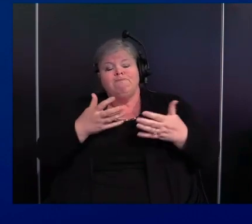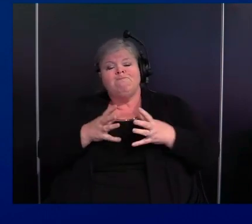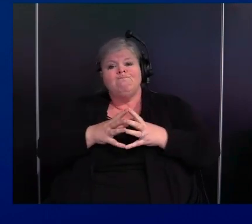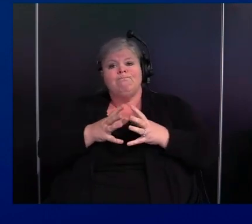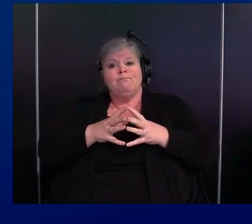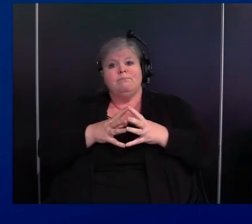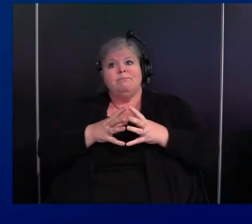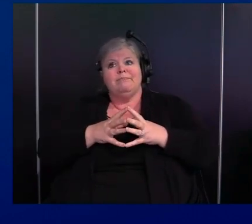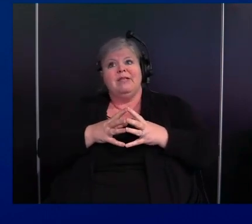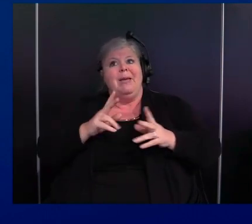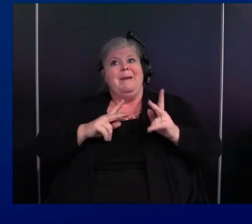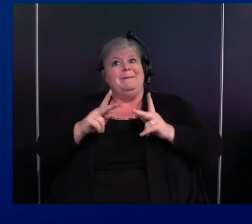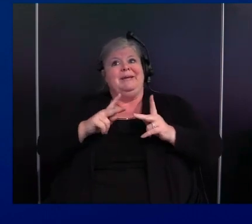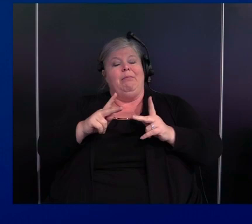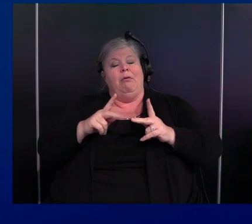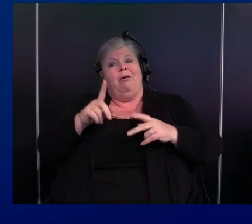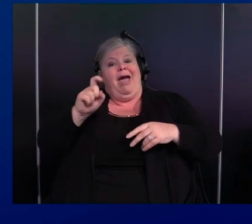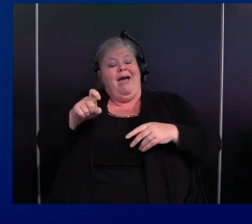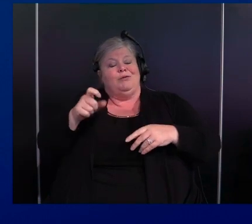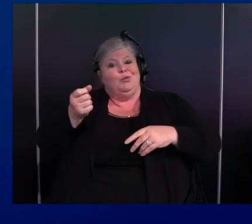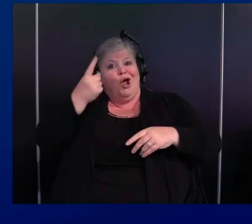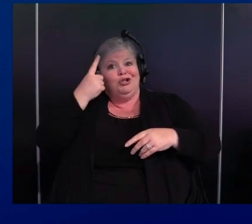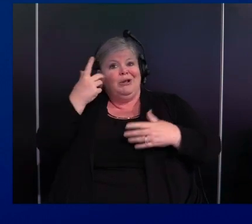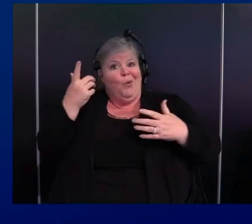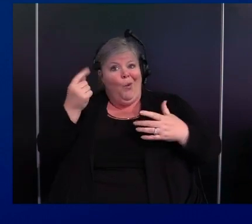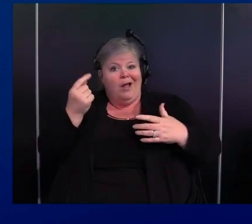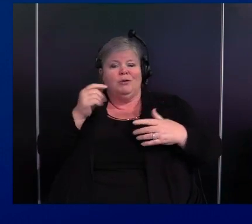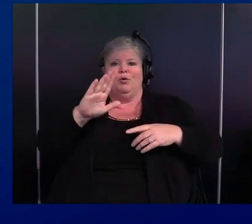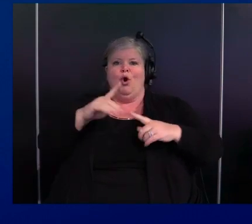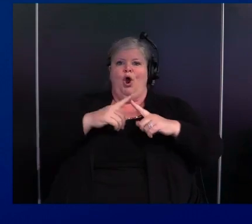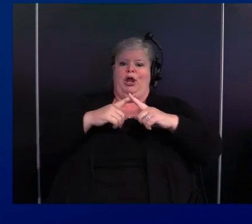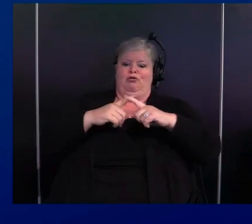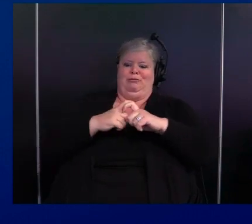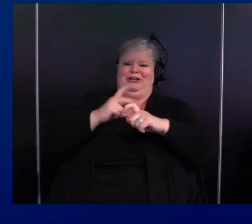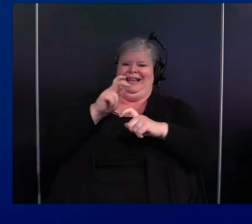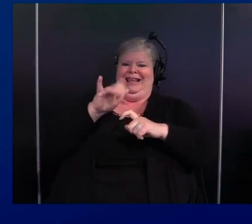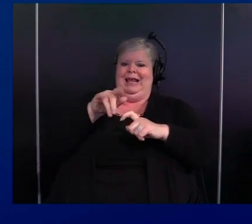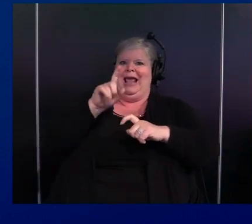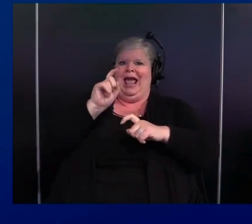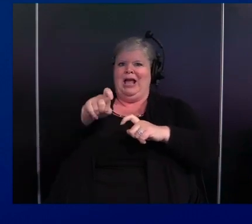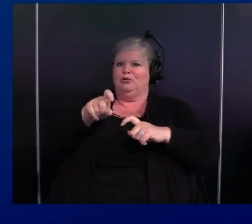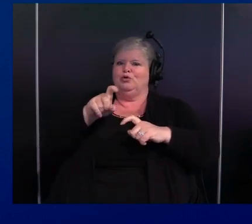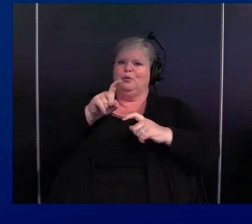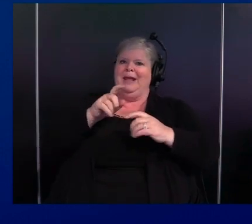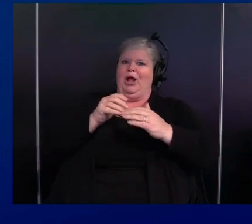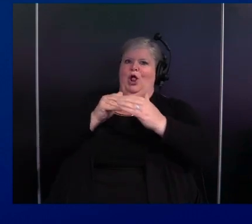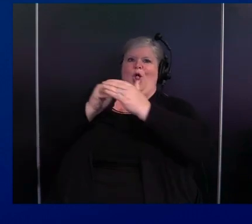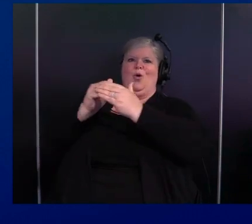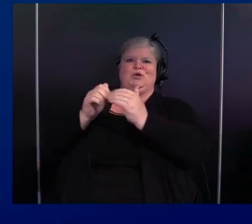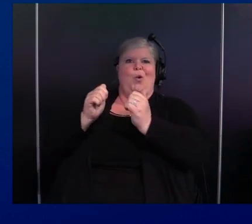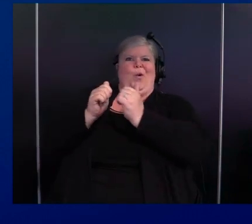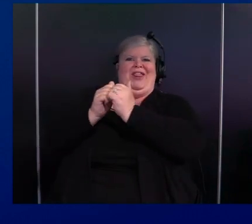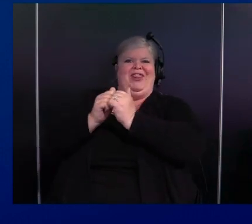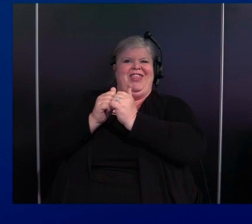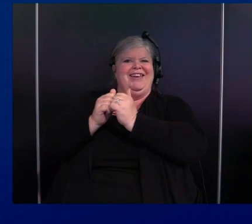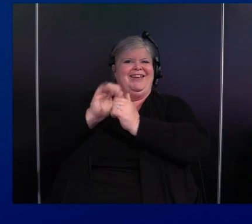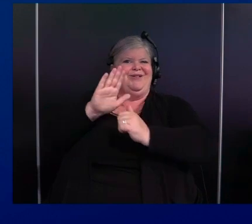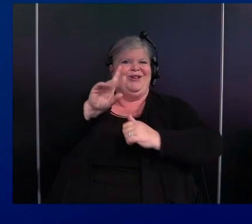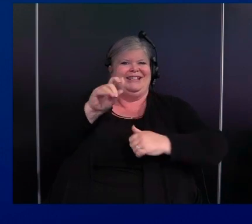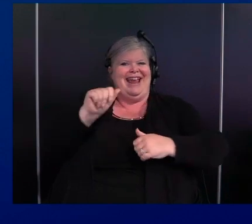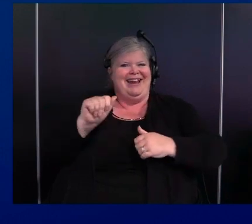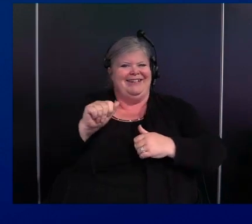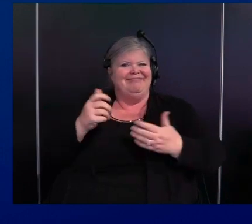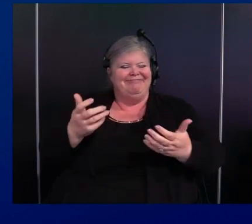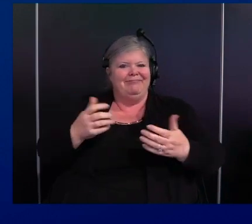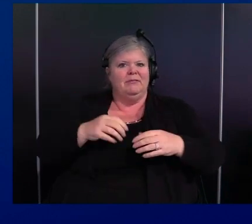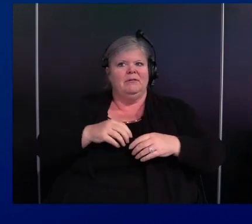people have to realize in many ways is that your encryption keys have got to be relatively close to your data. Yep. And then they say, all